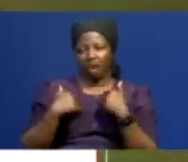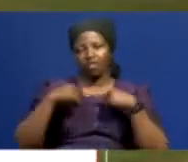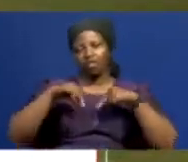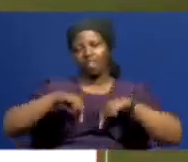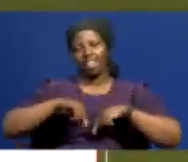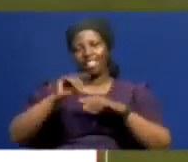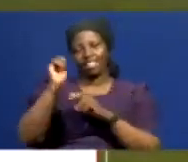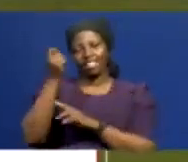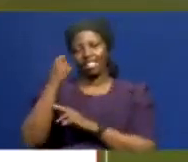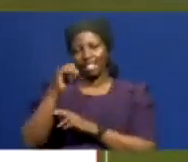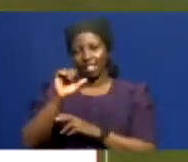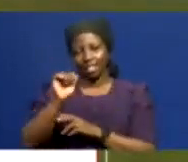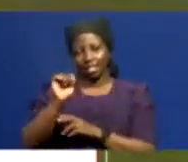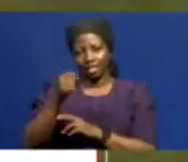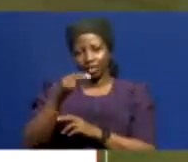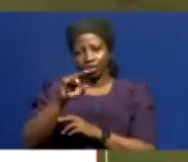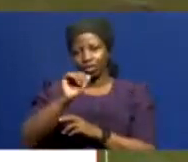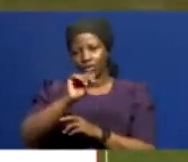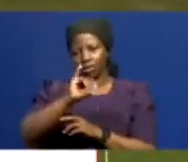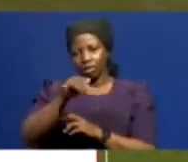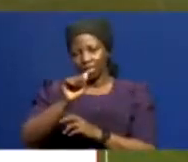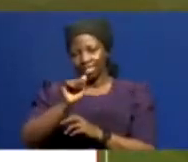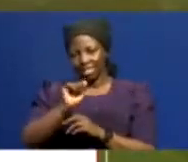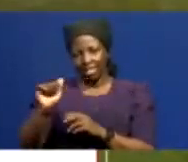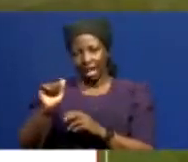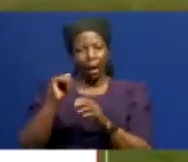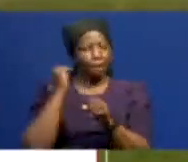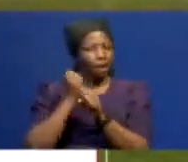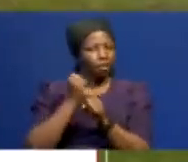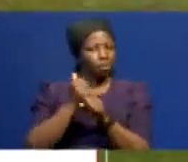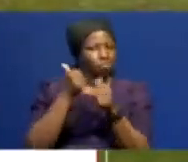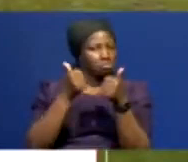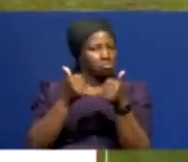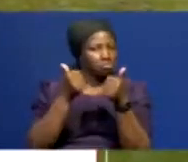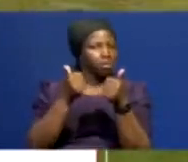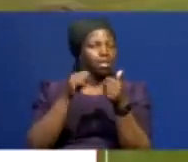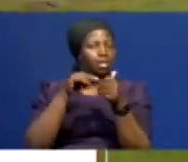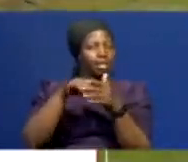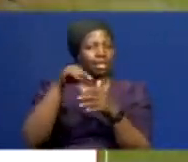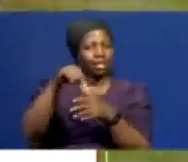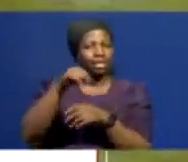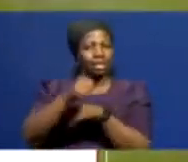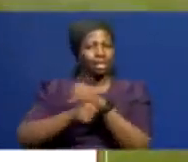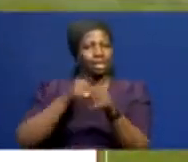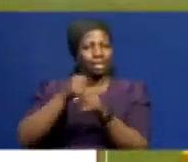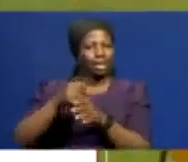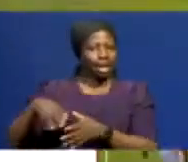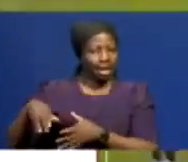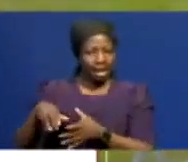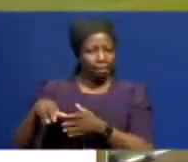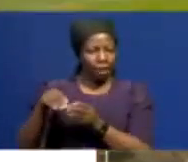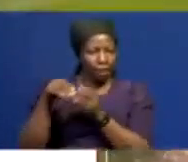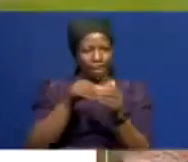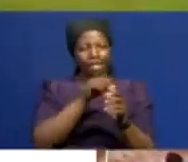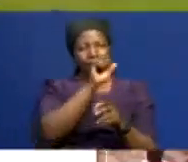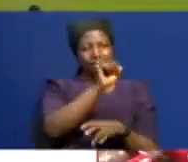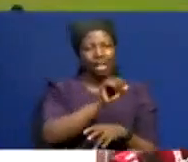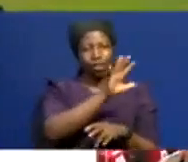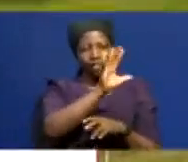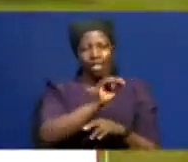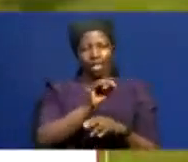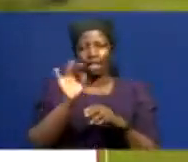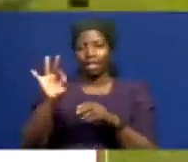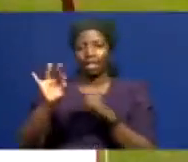Kenya Shujaa registered a dominant performance in their first Pool A match of this year's Safari Sevens, thrashing South Africa's All-Stars